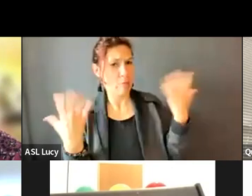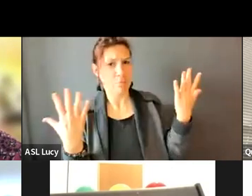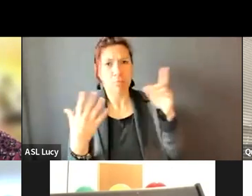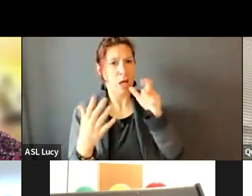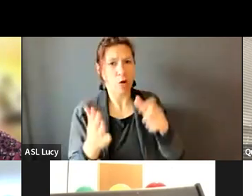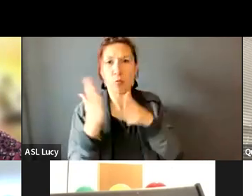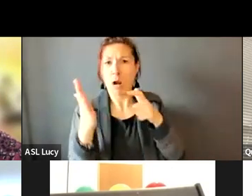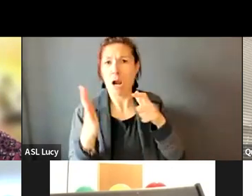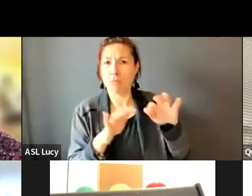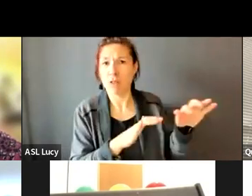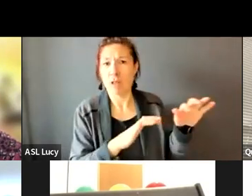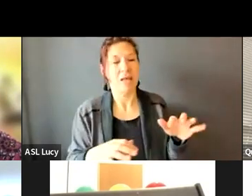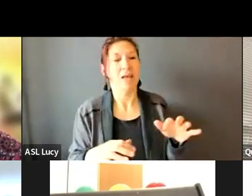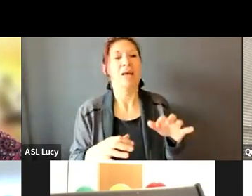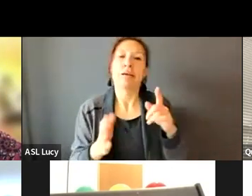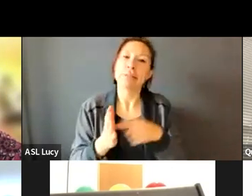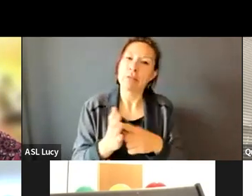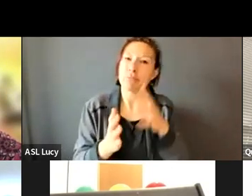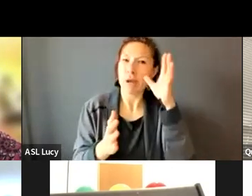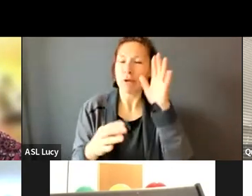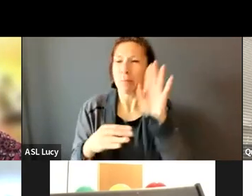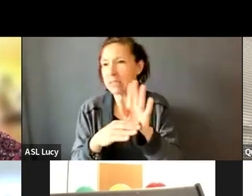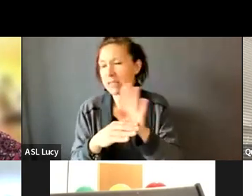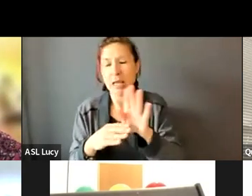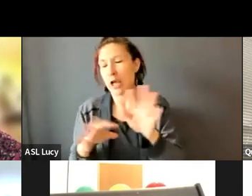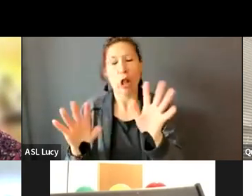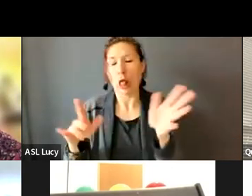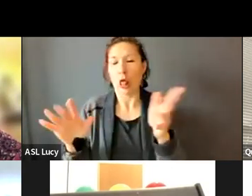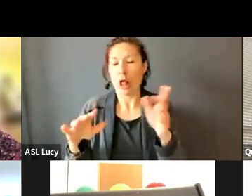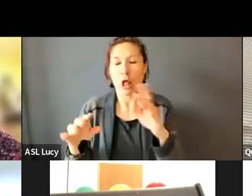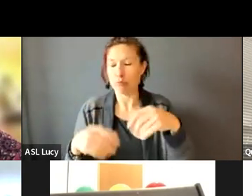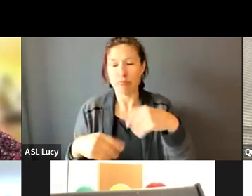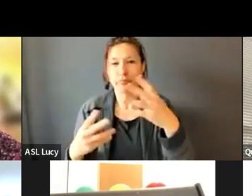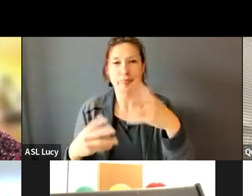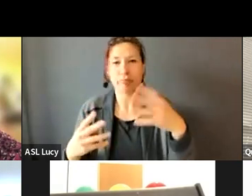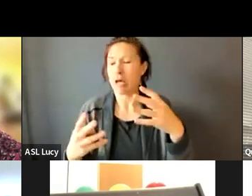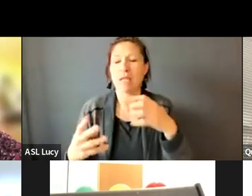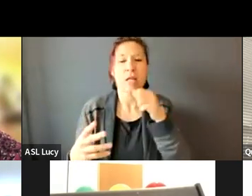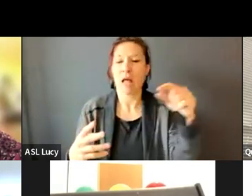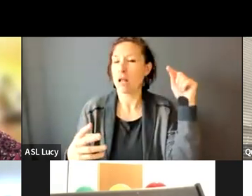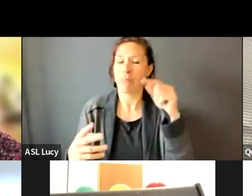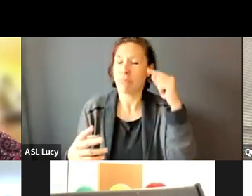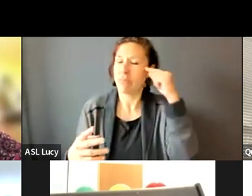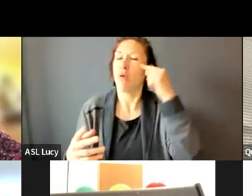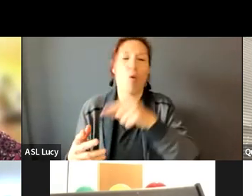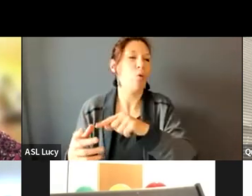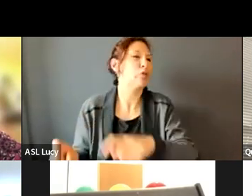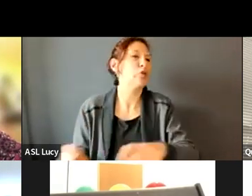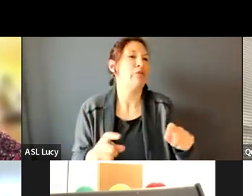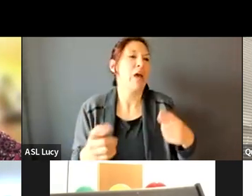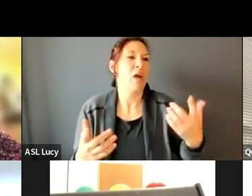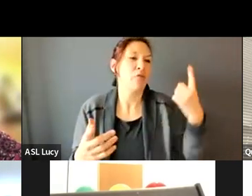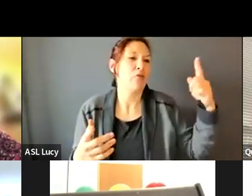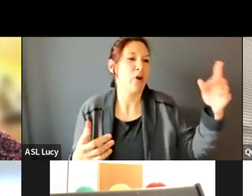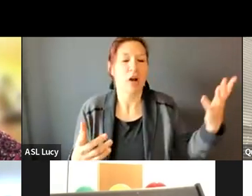and they may or may not read things um you know or like think about like what the survey actually is and so this was I think the point that